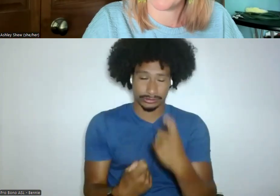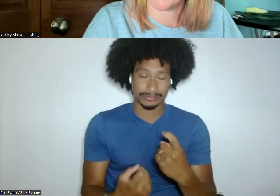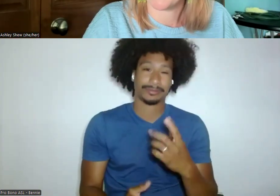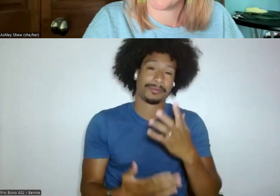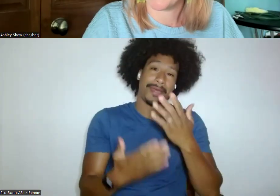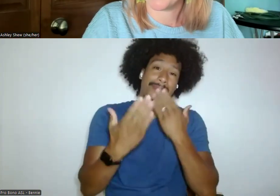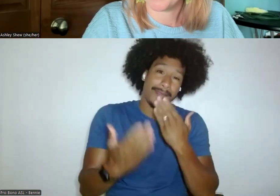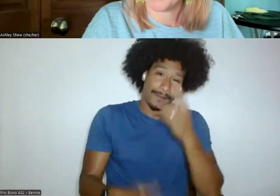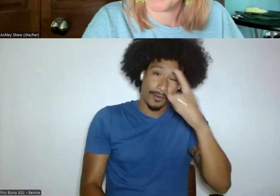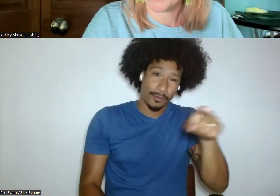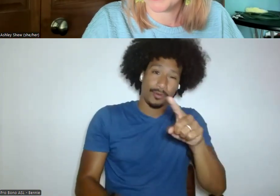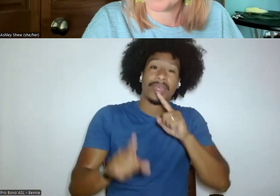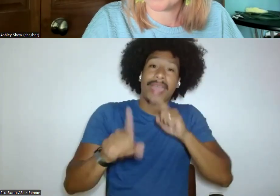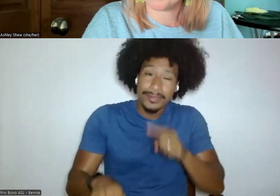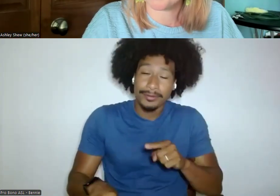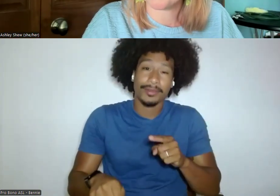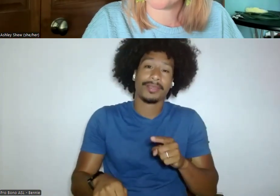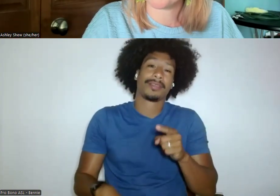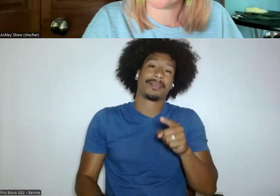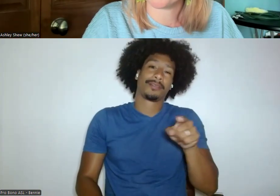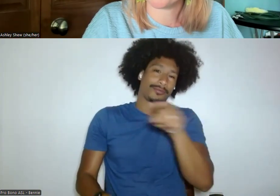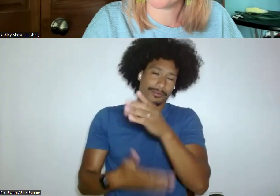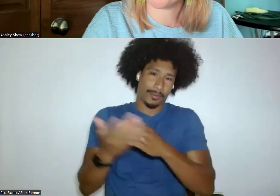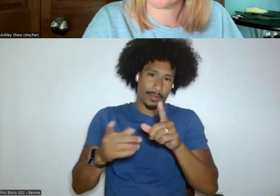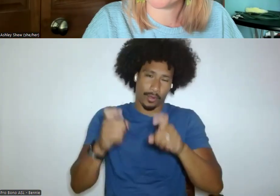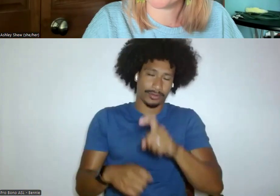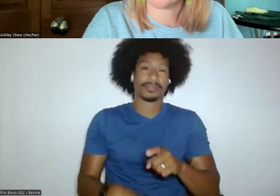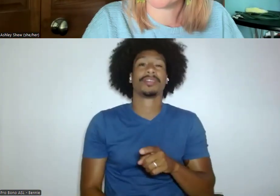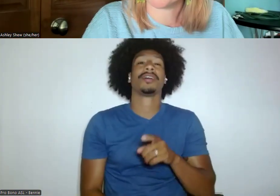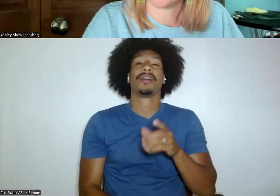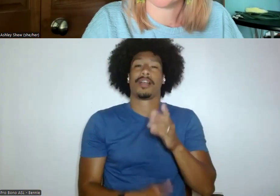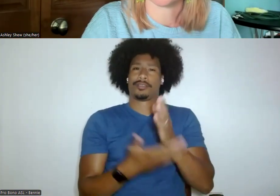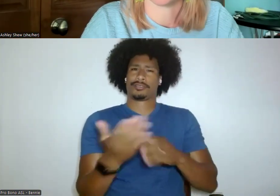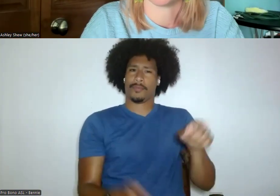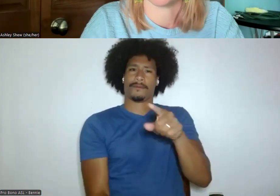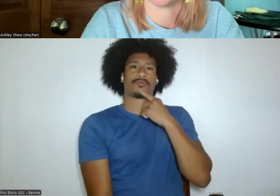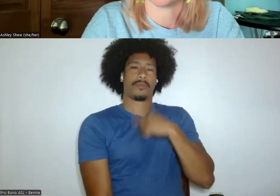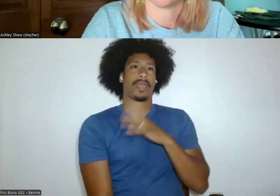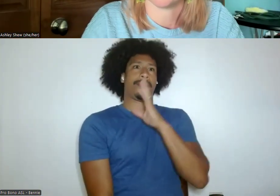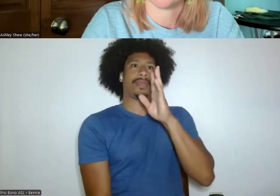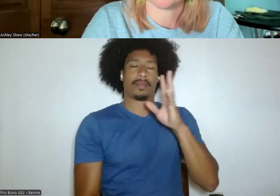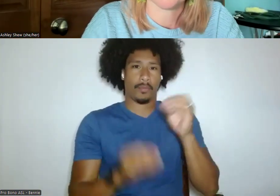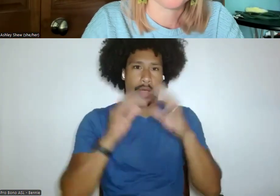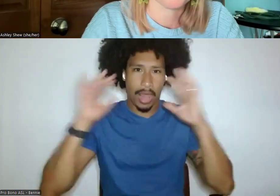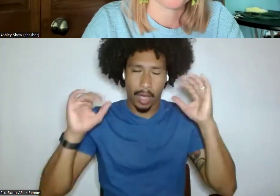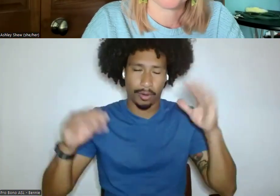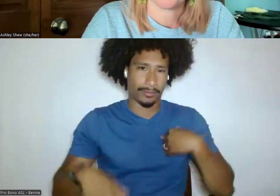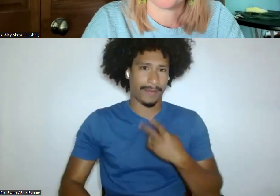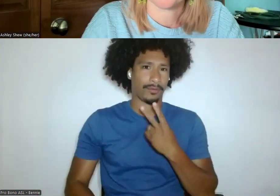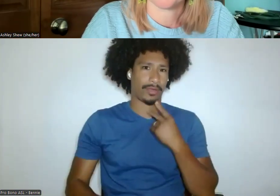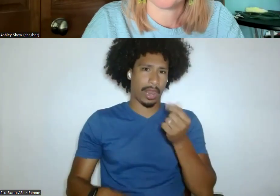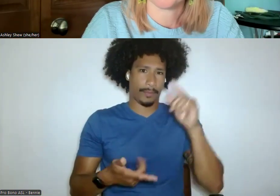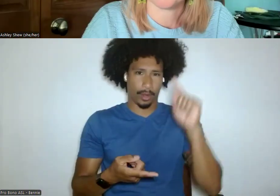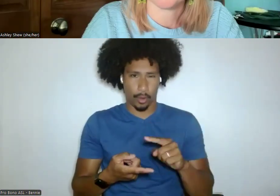to. I'm going to try to speak up because some folks were saying I was a little low. But thank you, Ashley, and thank you, Damien,